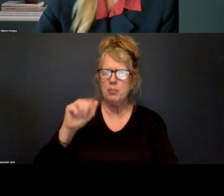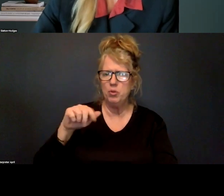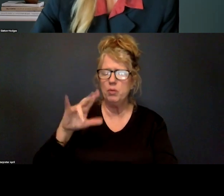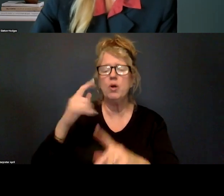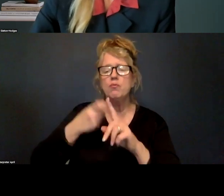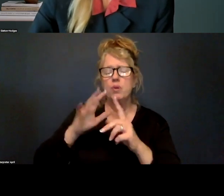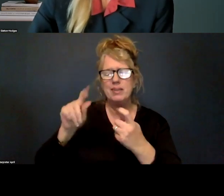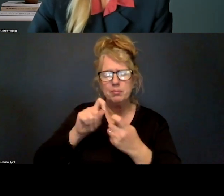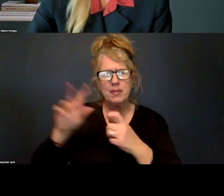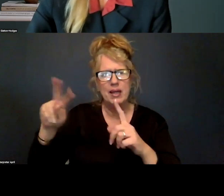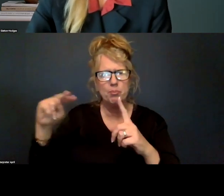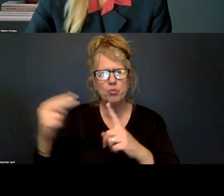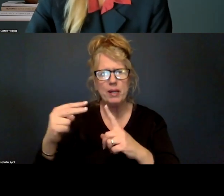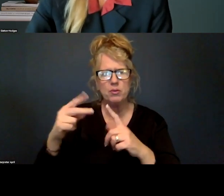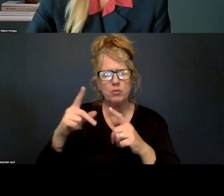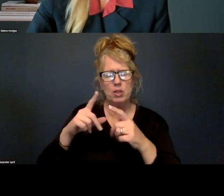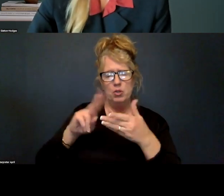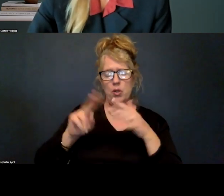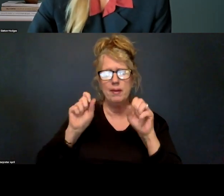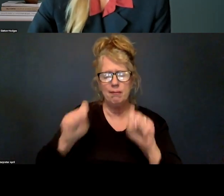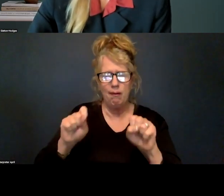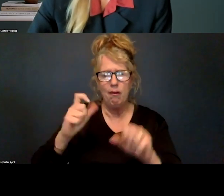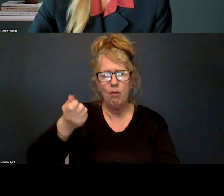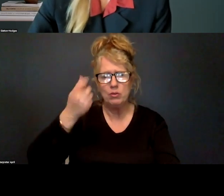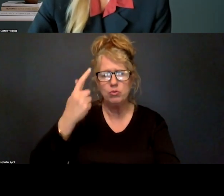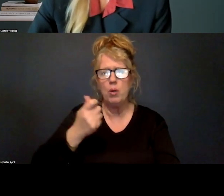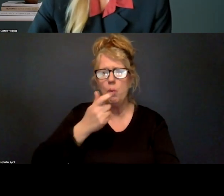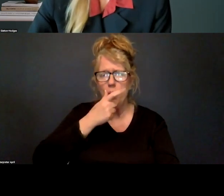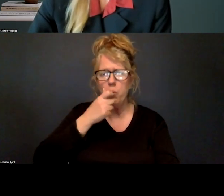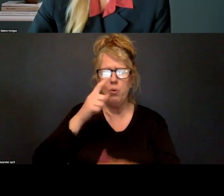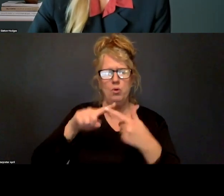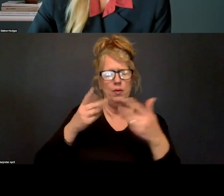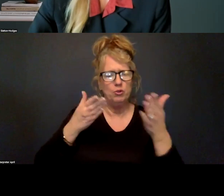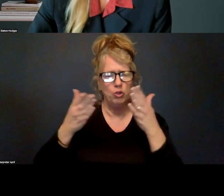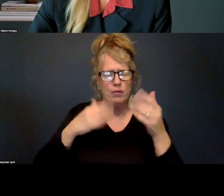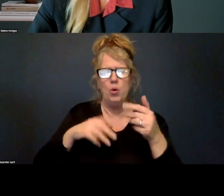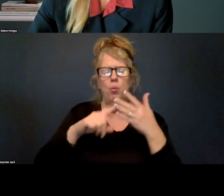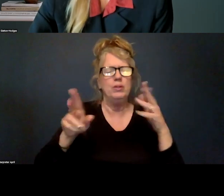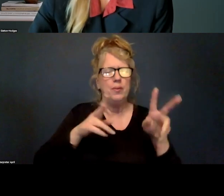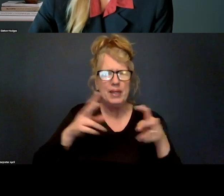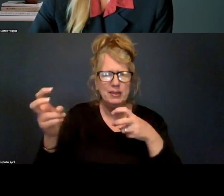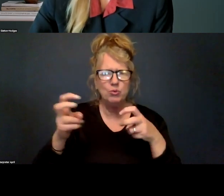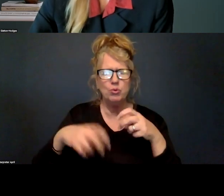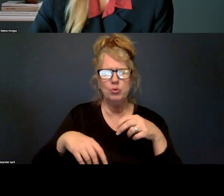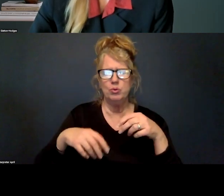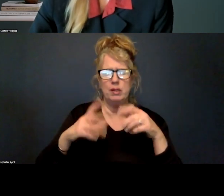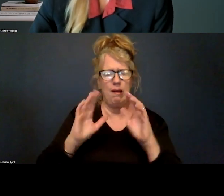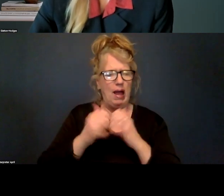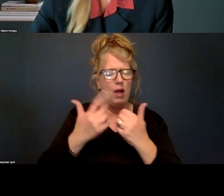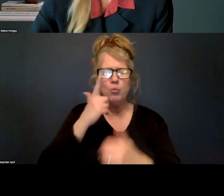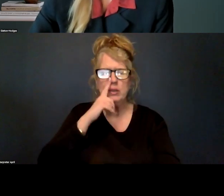perspective, so that they can understand who they're serving, what the issues are around what they're serving, how does that